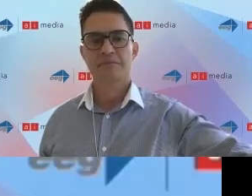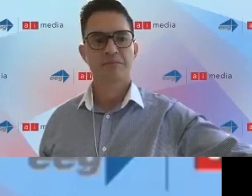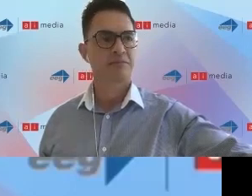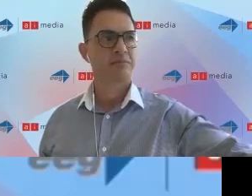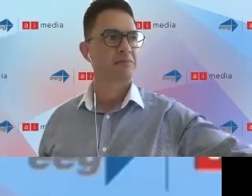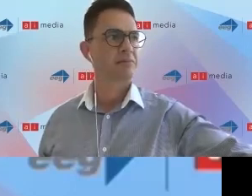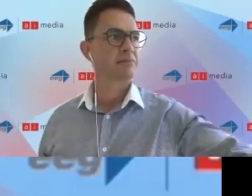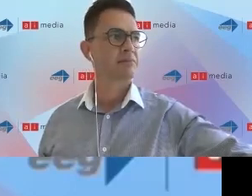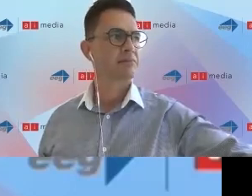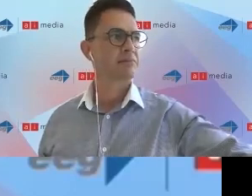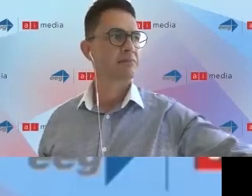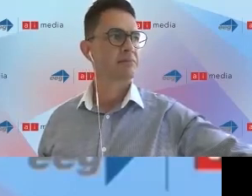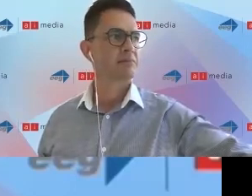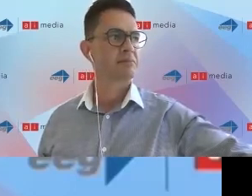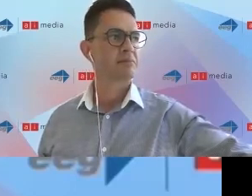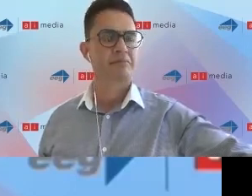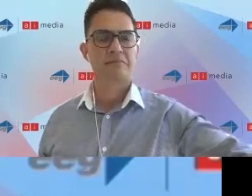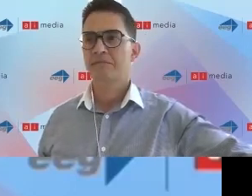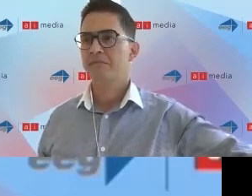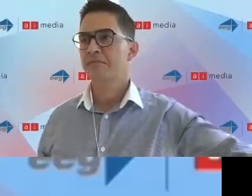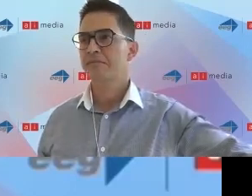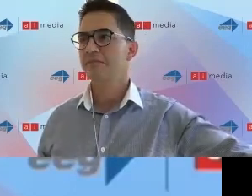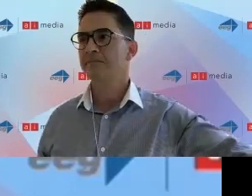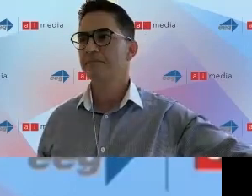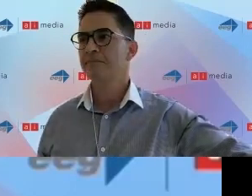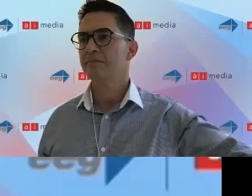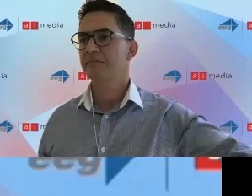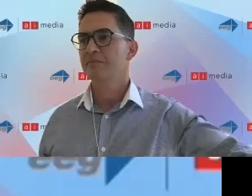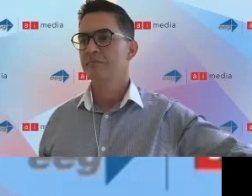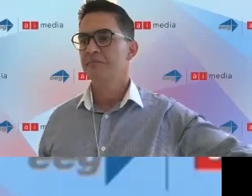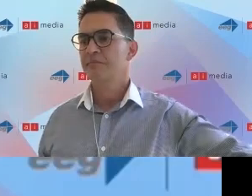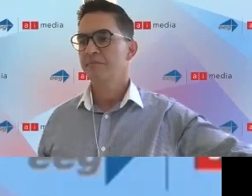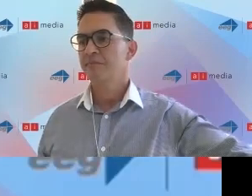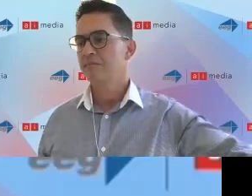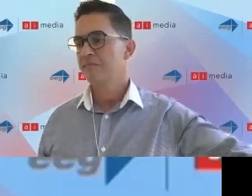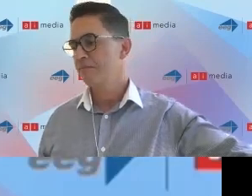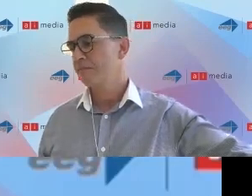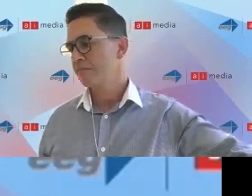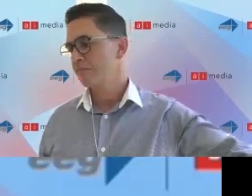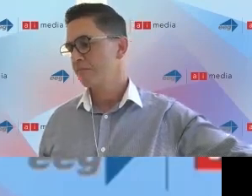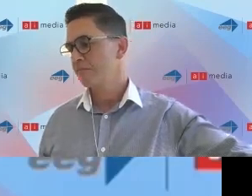to drive scalable solutions to exploit these opportunities. My experience in navigating